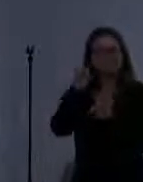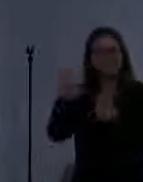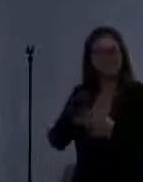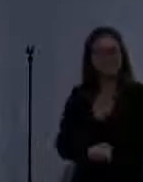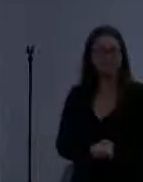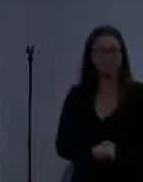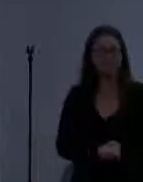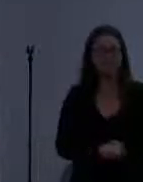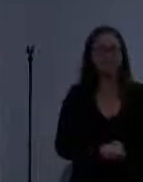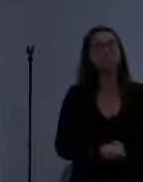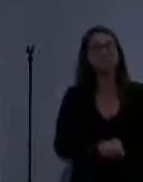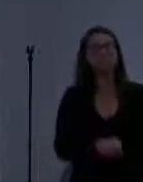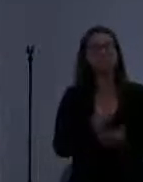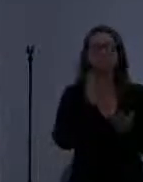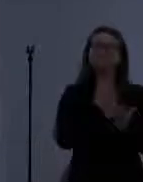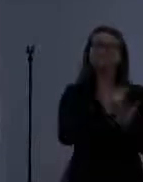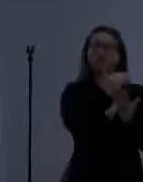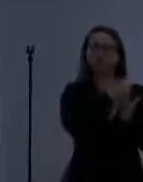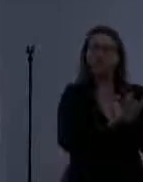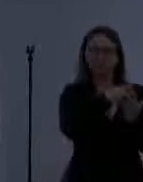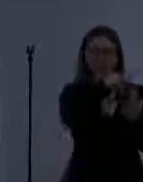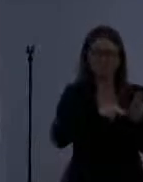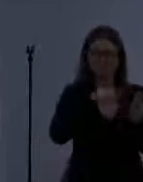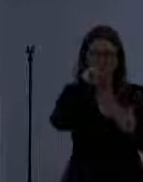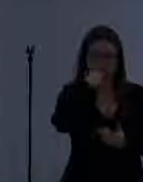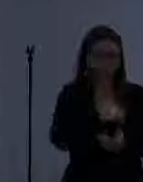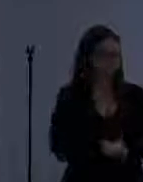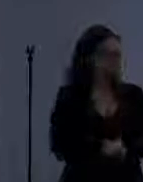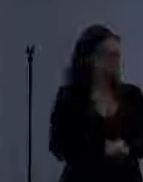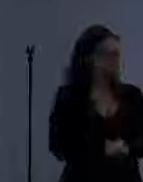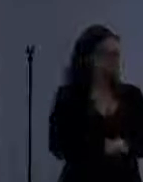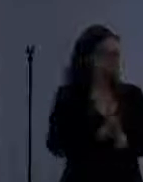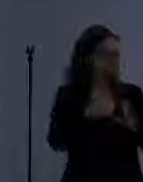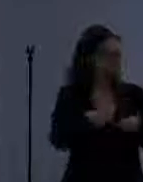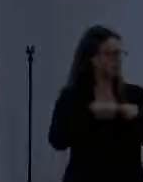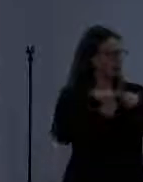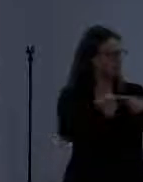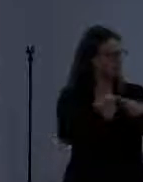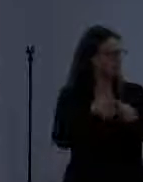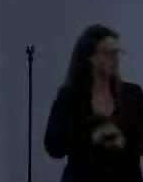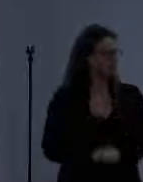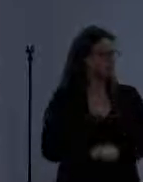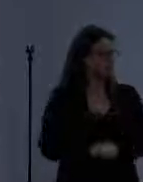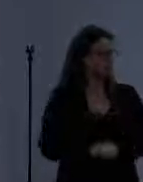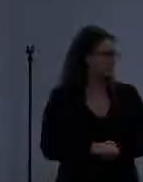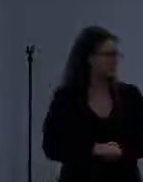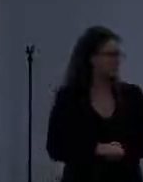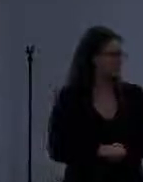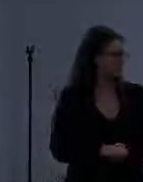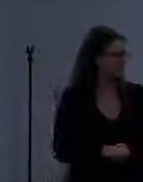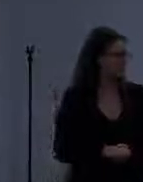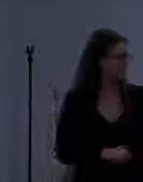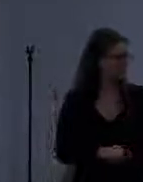So let's have a look at the code. So one of the first things in the code is